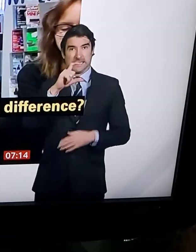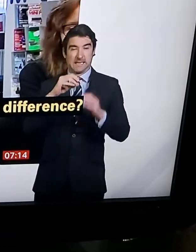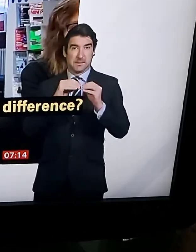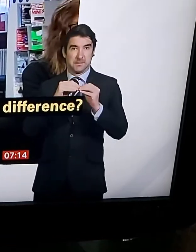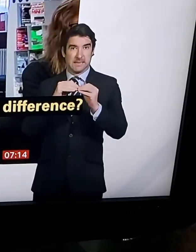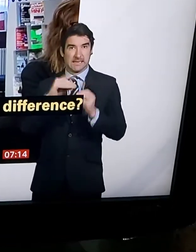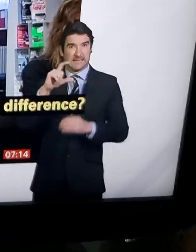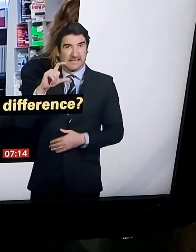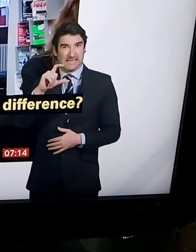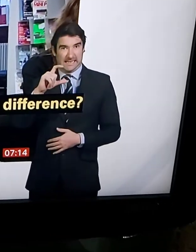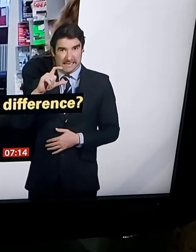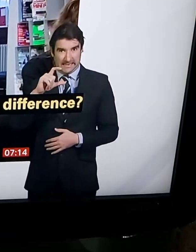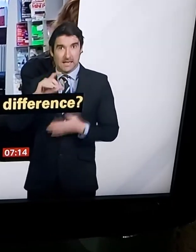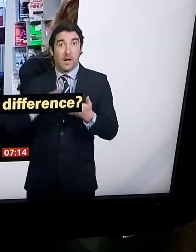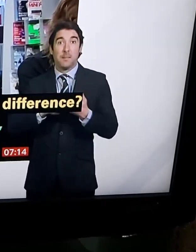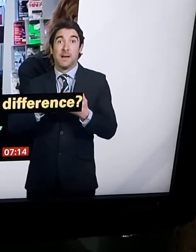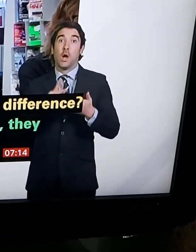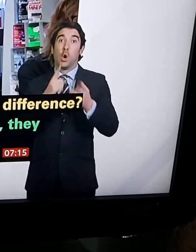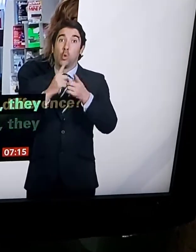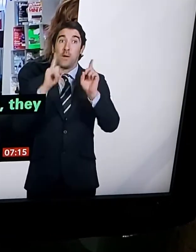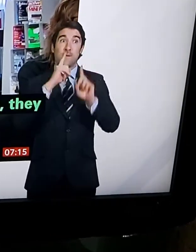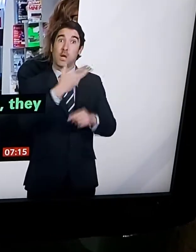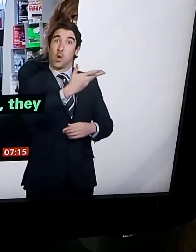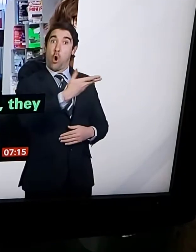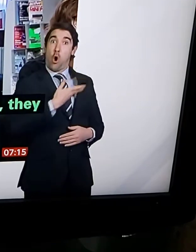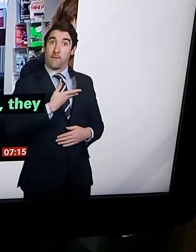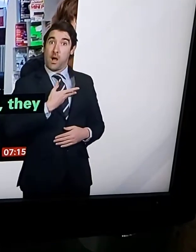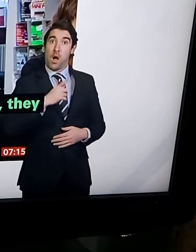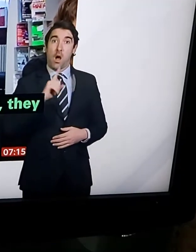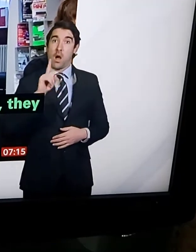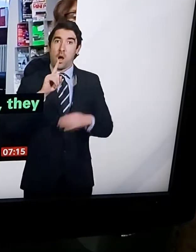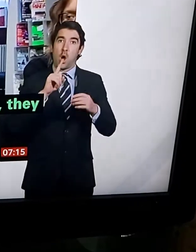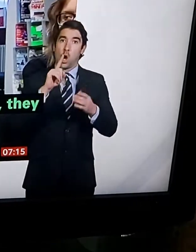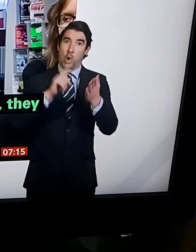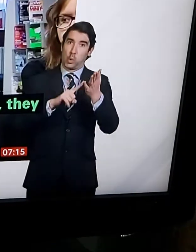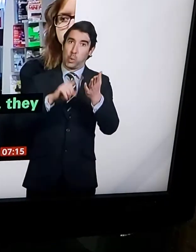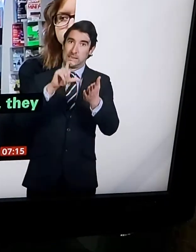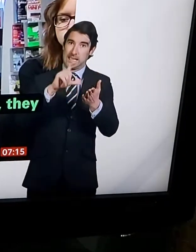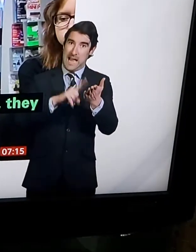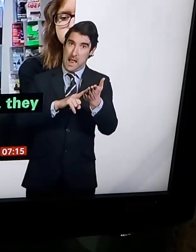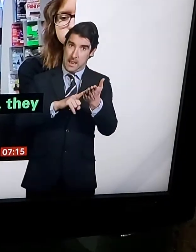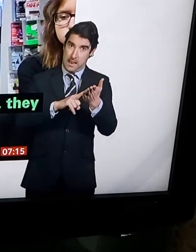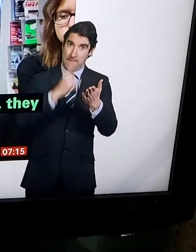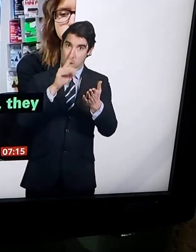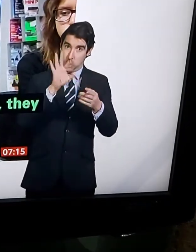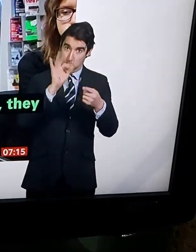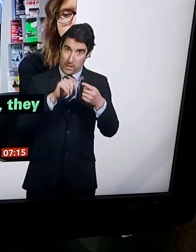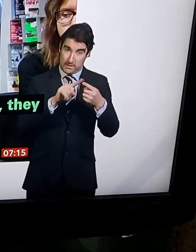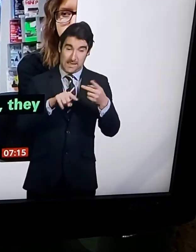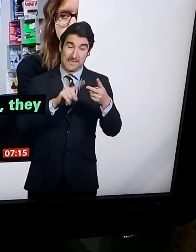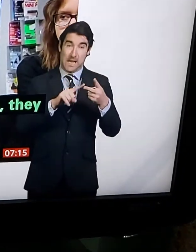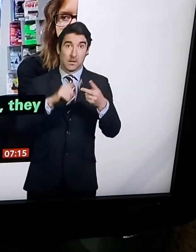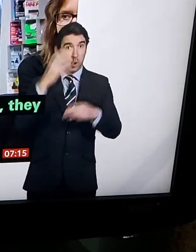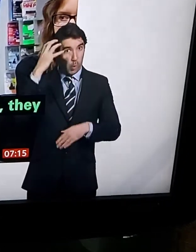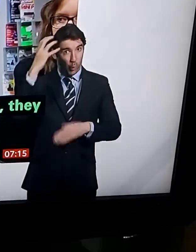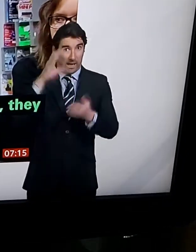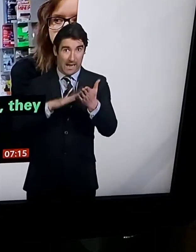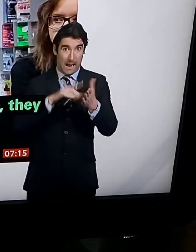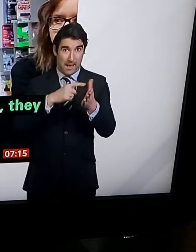obviously meant that I didn't get into my first choice uni, which was University College London, or second choice, which was Queen Mary, to study